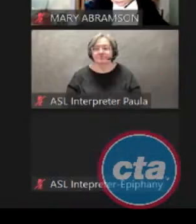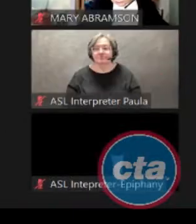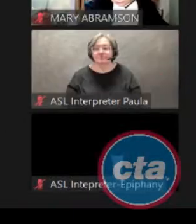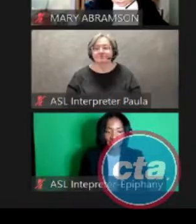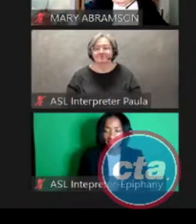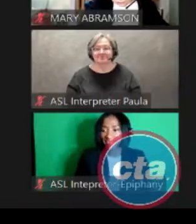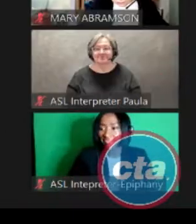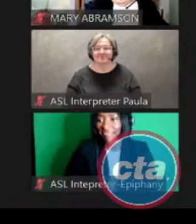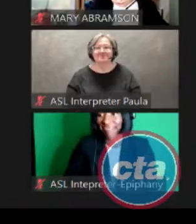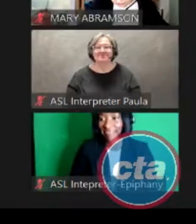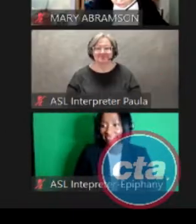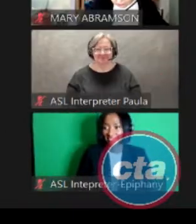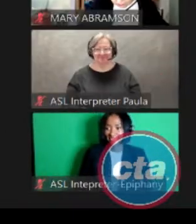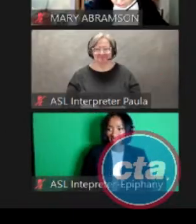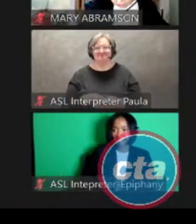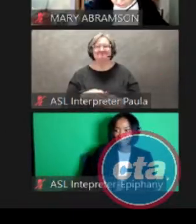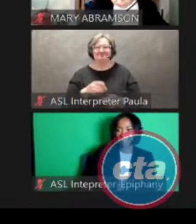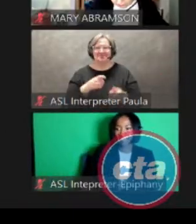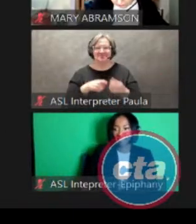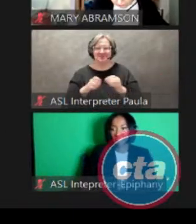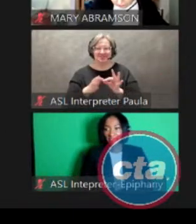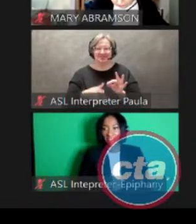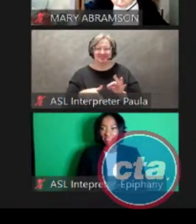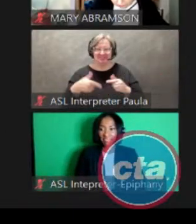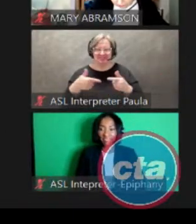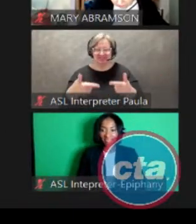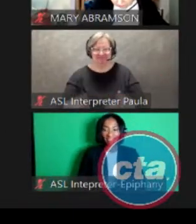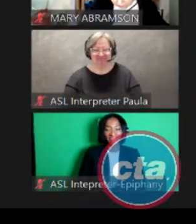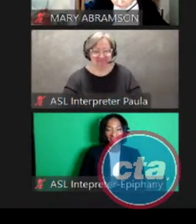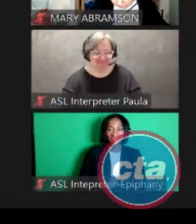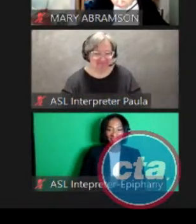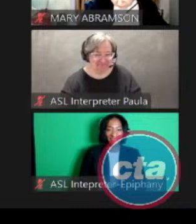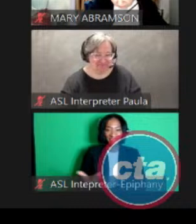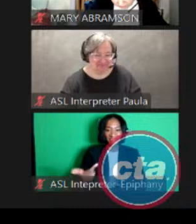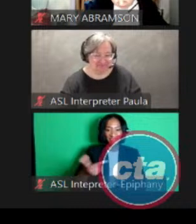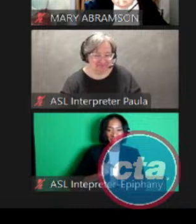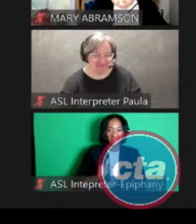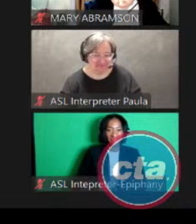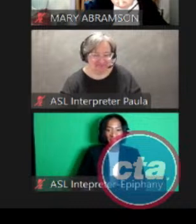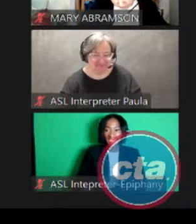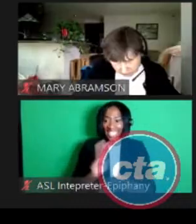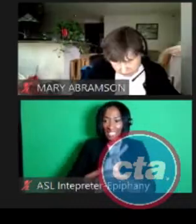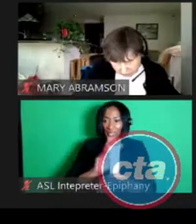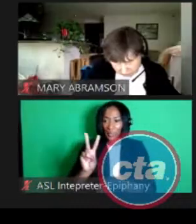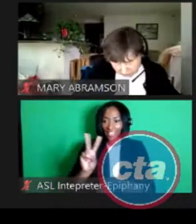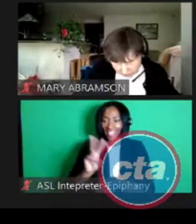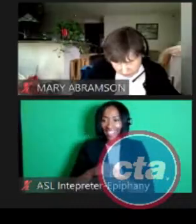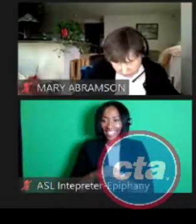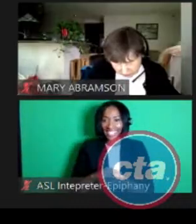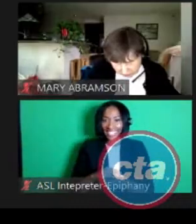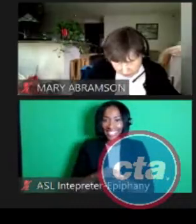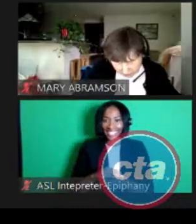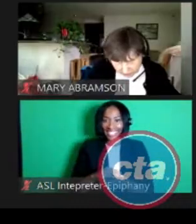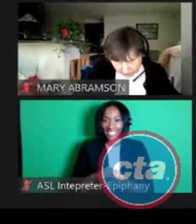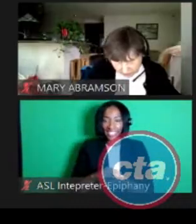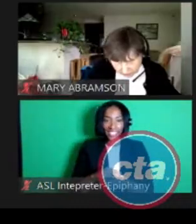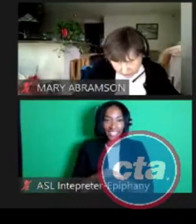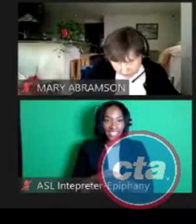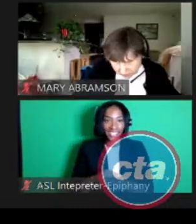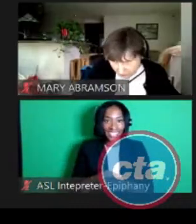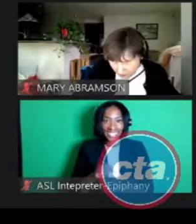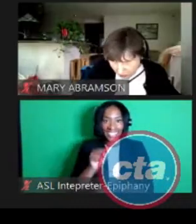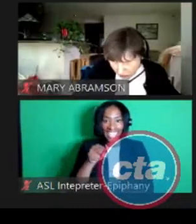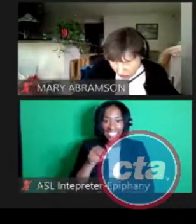If we could move to the next one, and definitely need to. It's 2:00, so we should. And it's getting dark out.